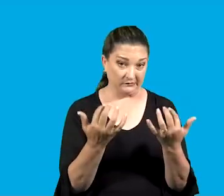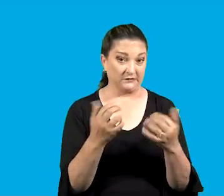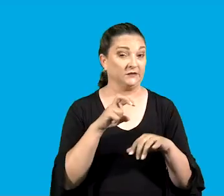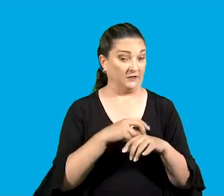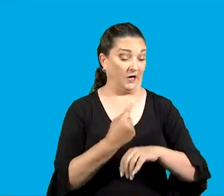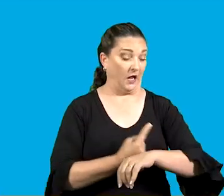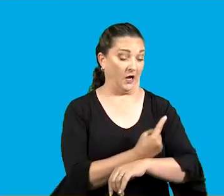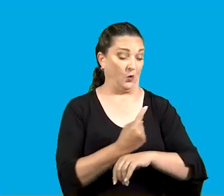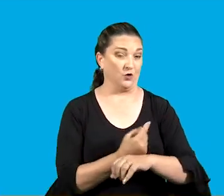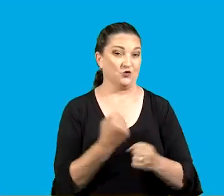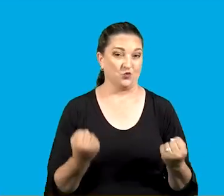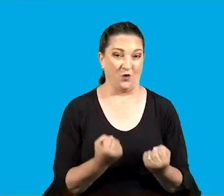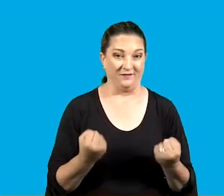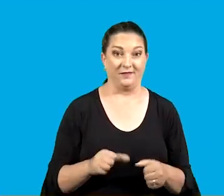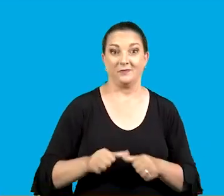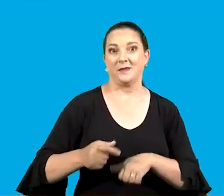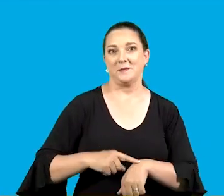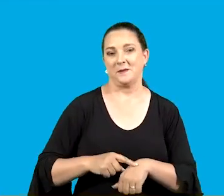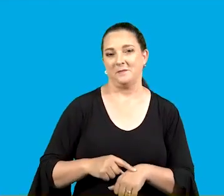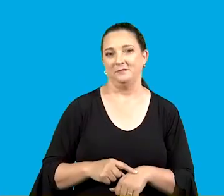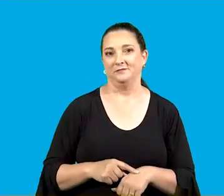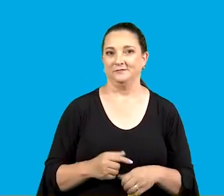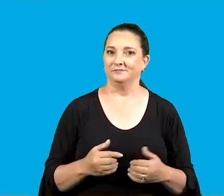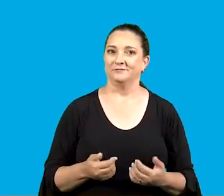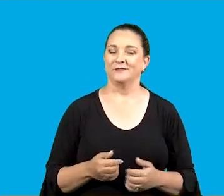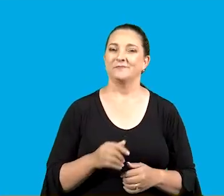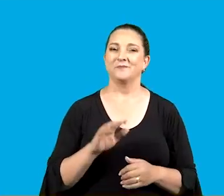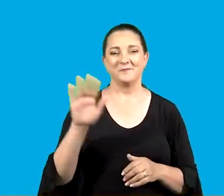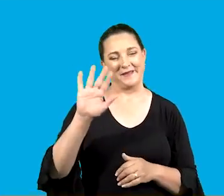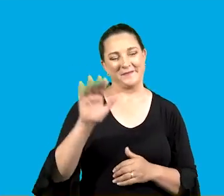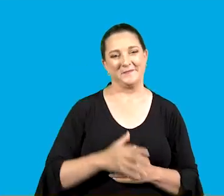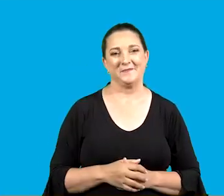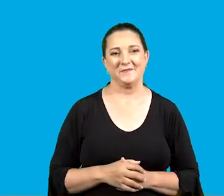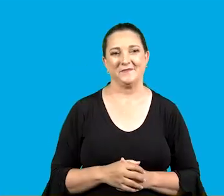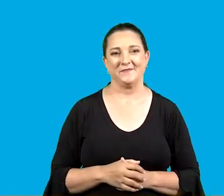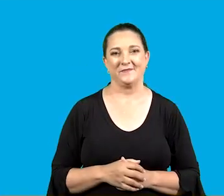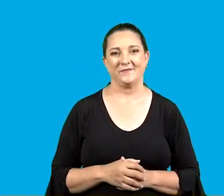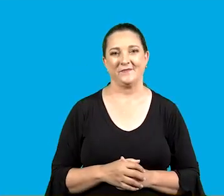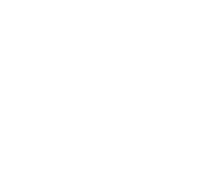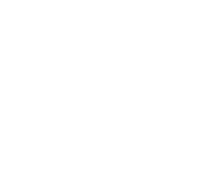hours to get the best results. Until next time, enjoy your studies. It is goodbye.